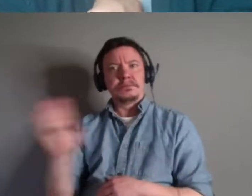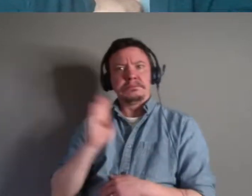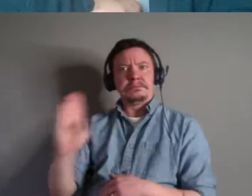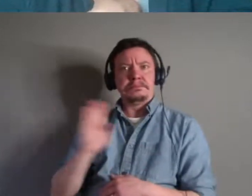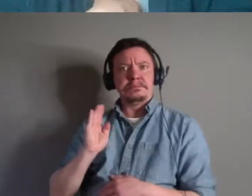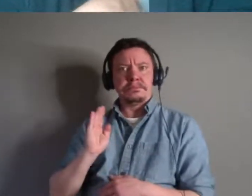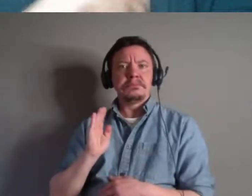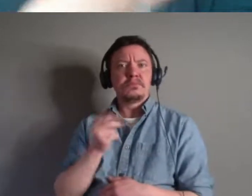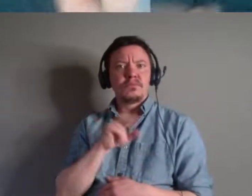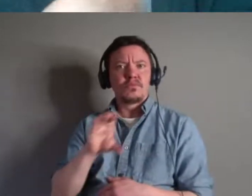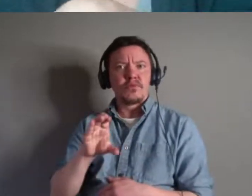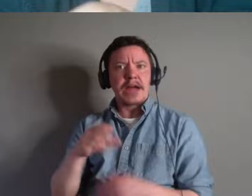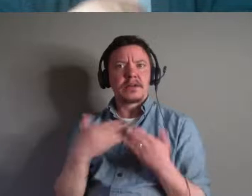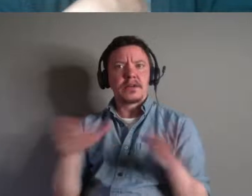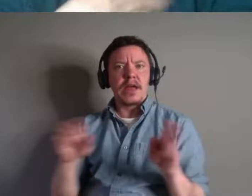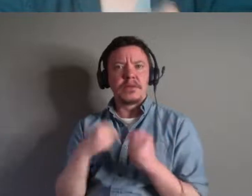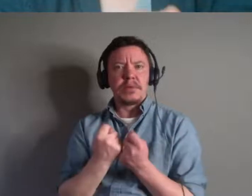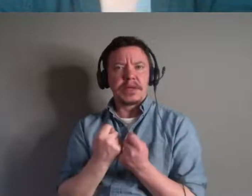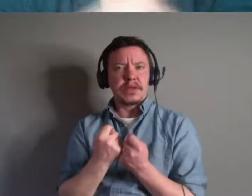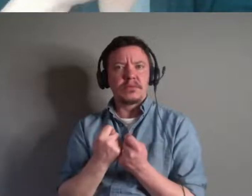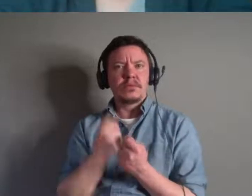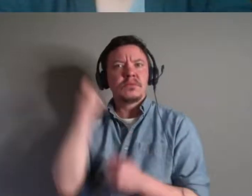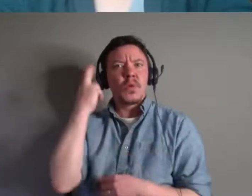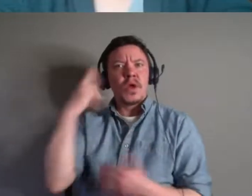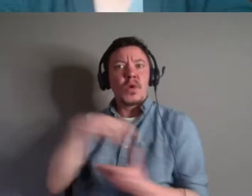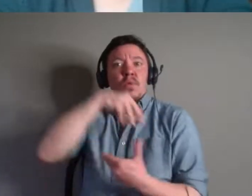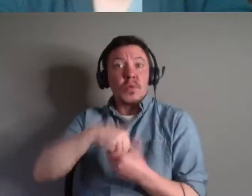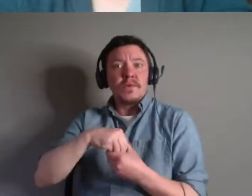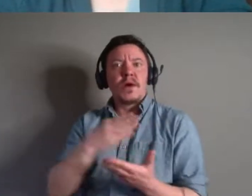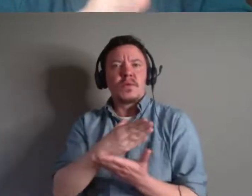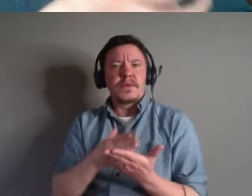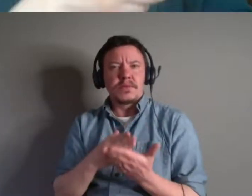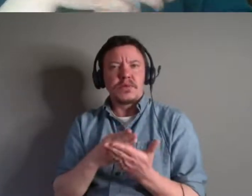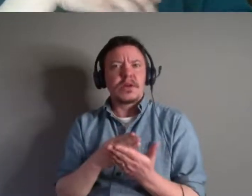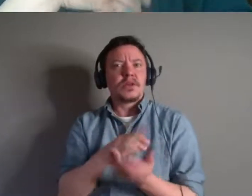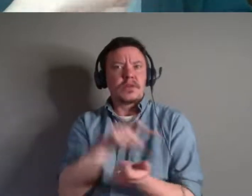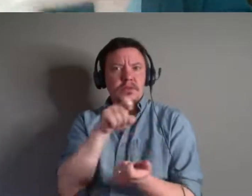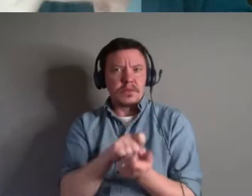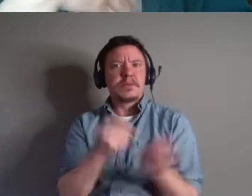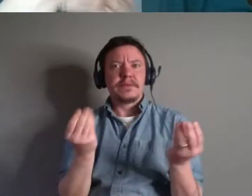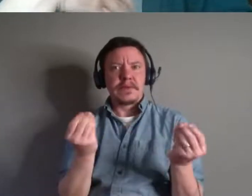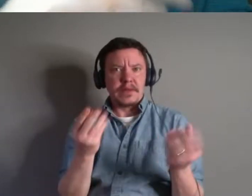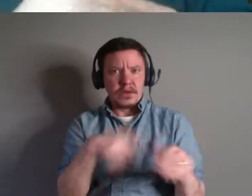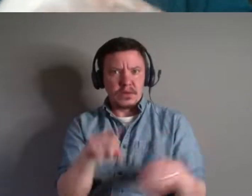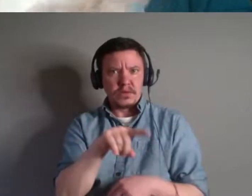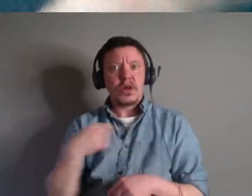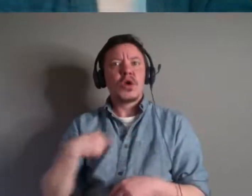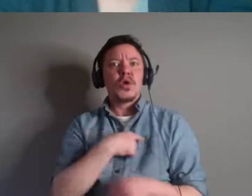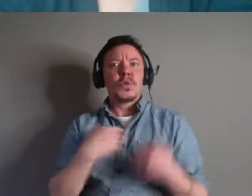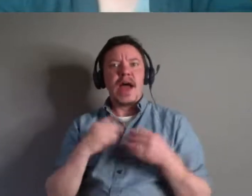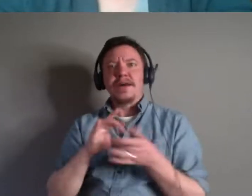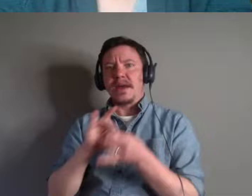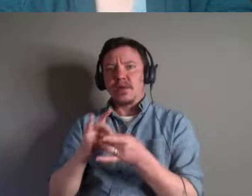in particular. So that's one of the reasons why we're involved with this particular site, is because we have that relationship